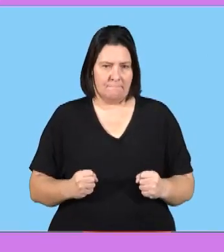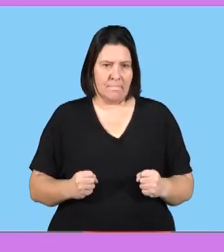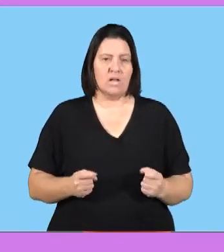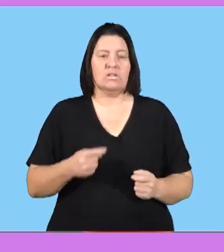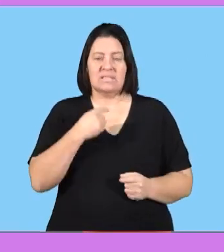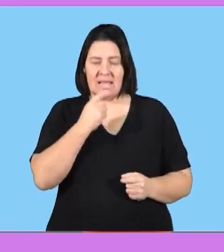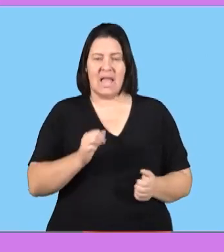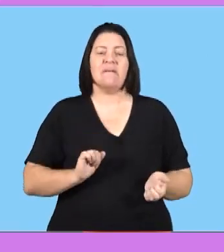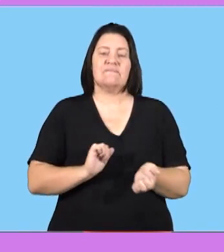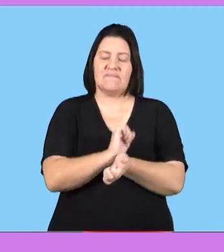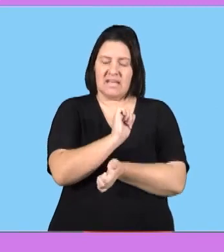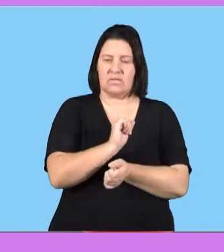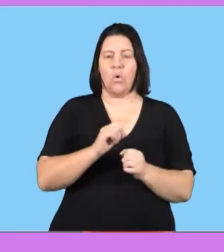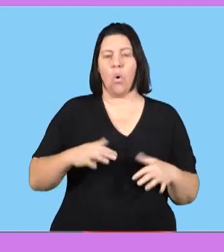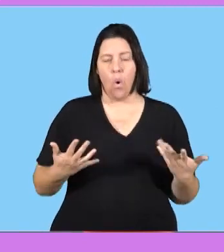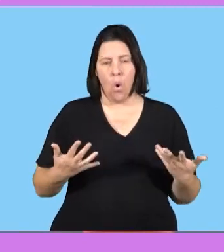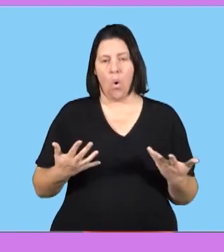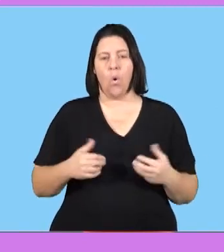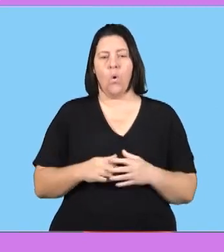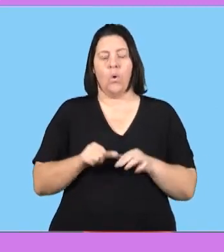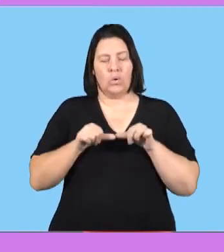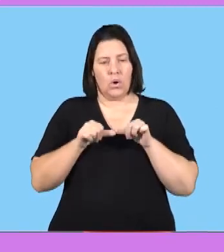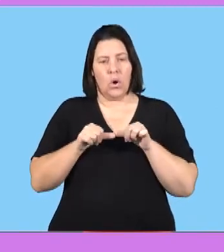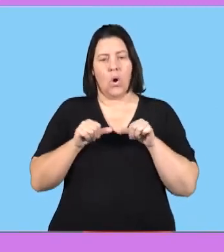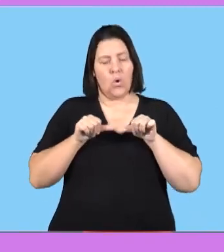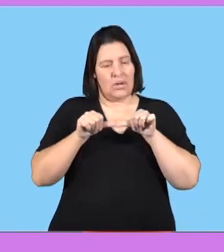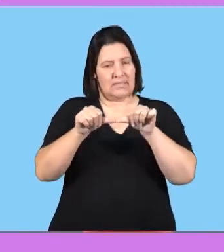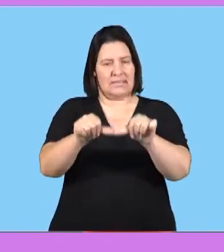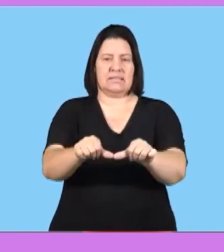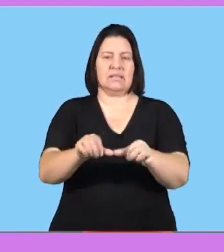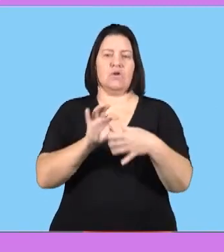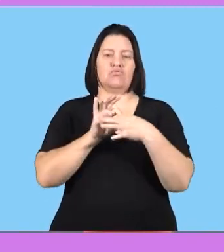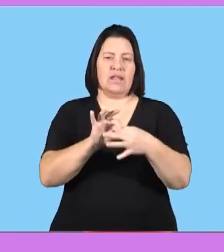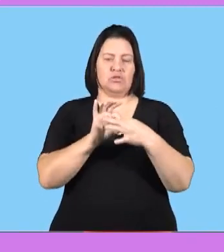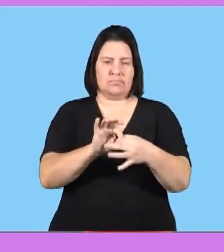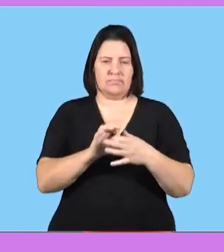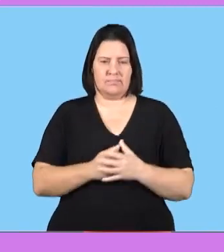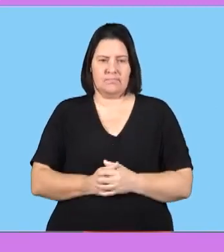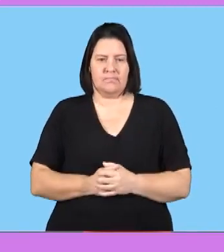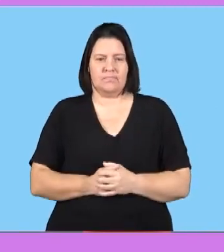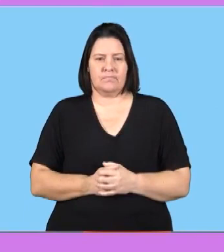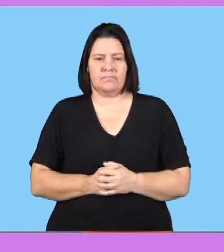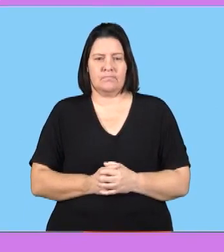we can say it is fixed or it is a constant relationship.